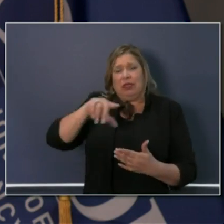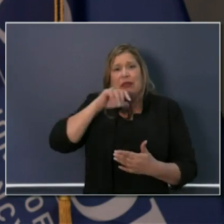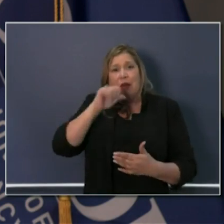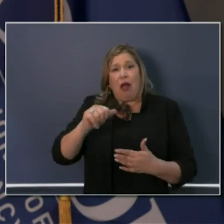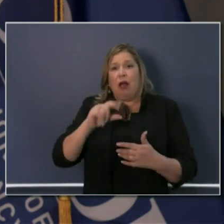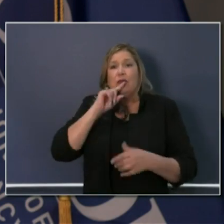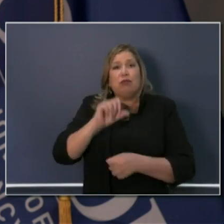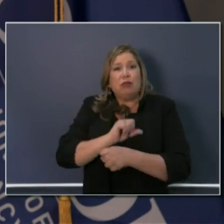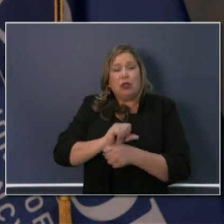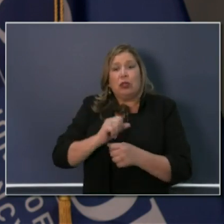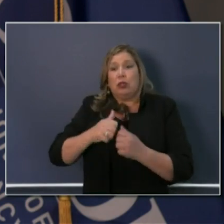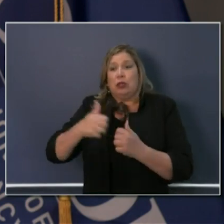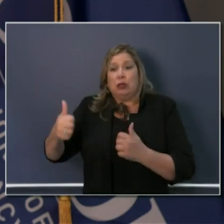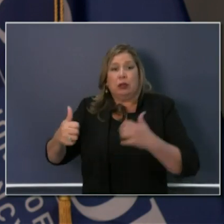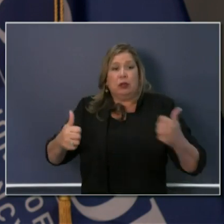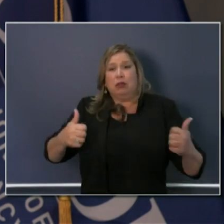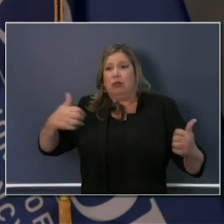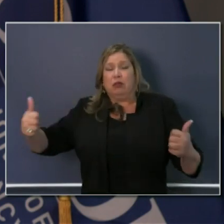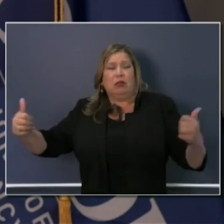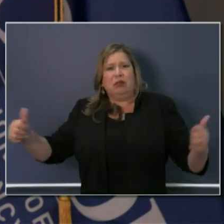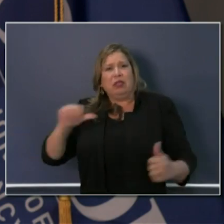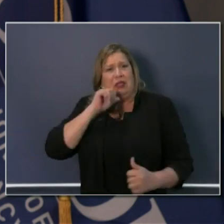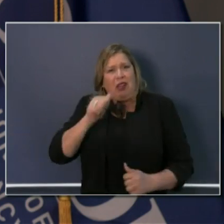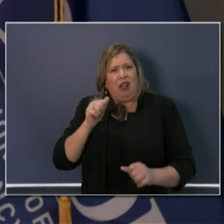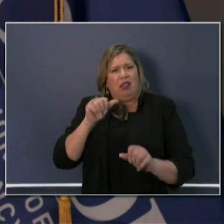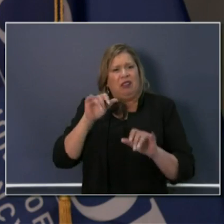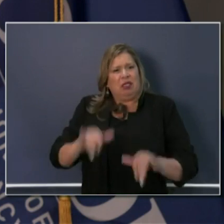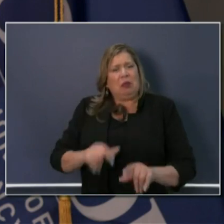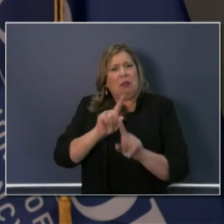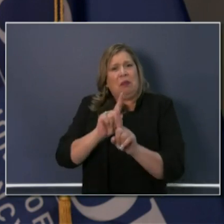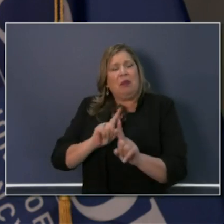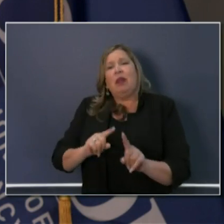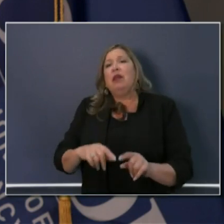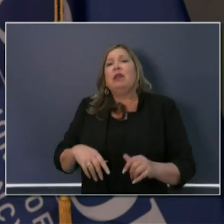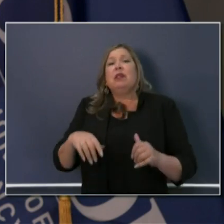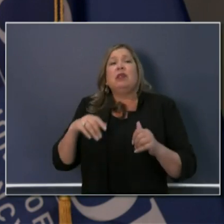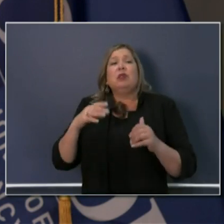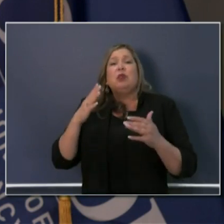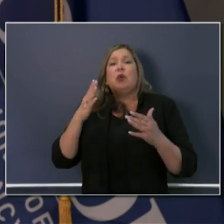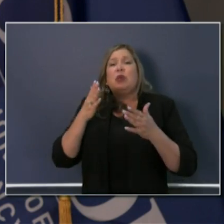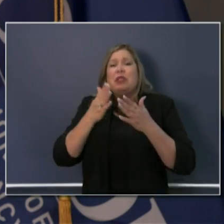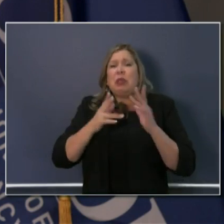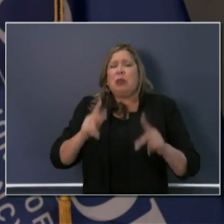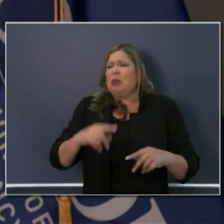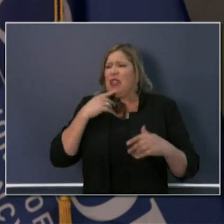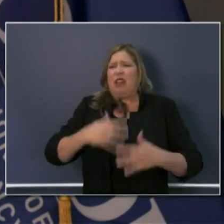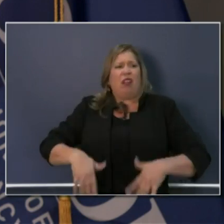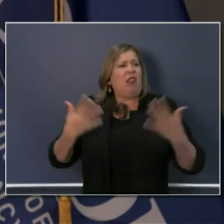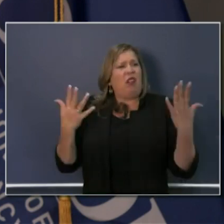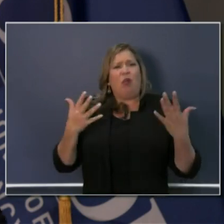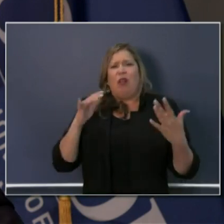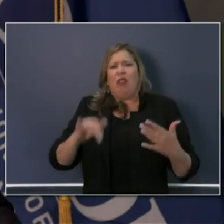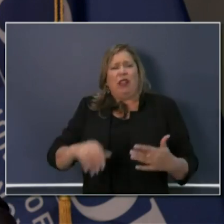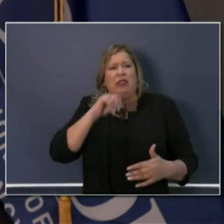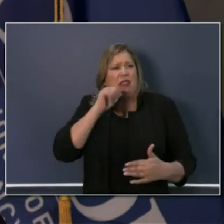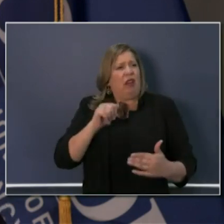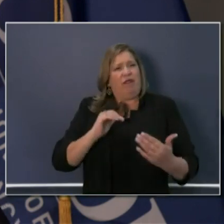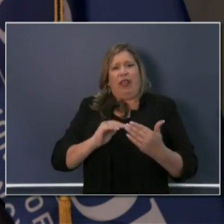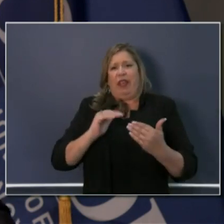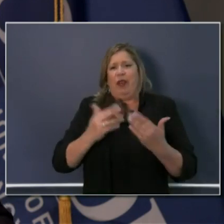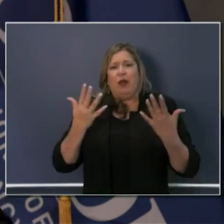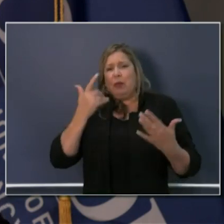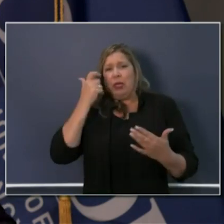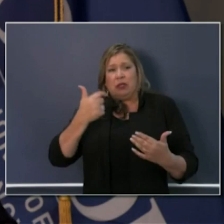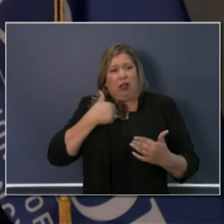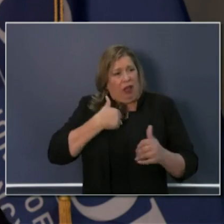going on, and a lot of people I talk to say, well, that's not fair. This doesn't seem to be working, and we're just staying in our houses. And I'm